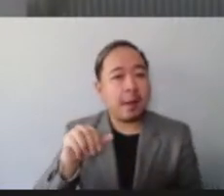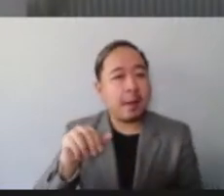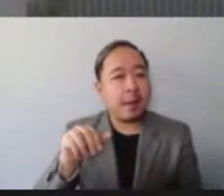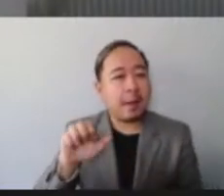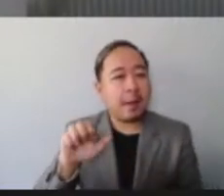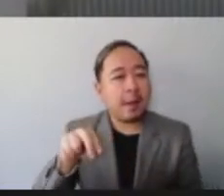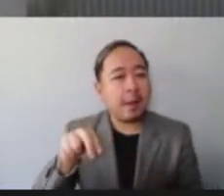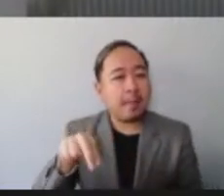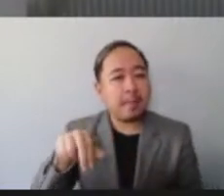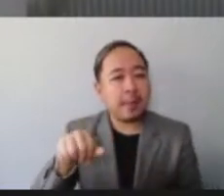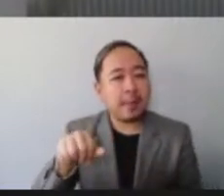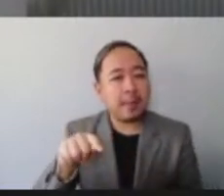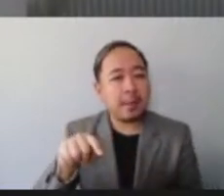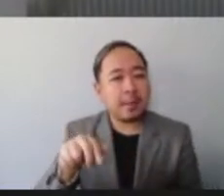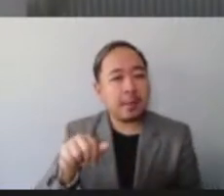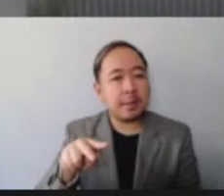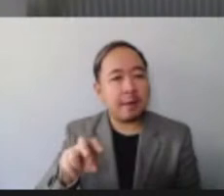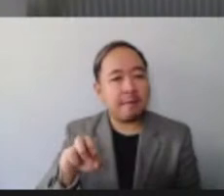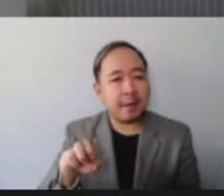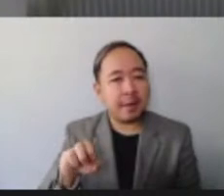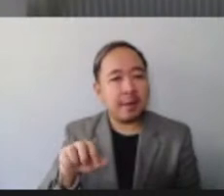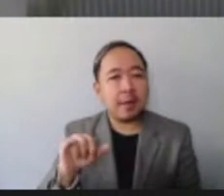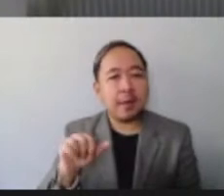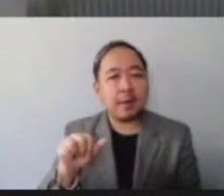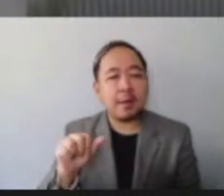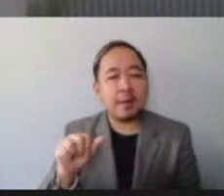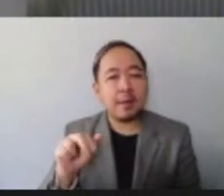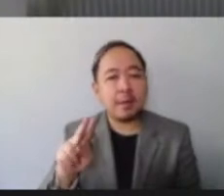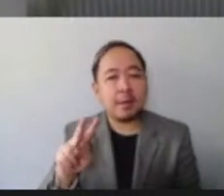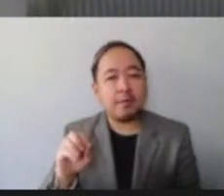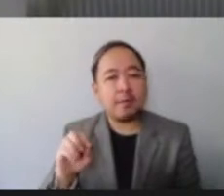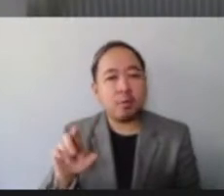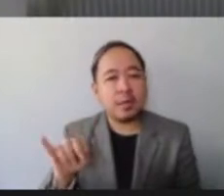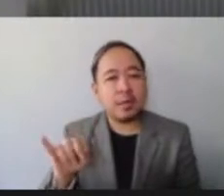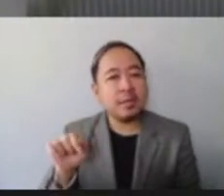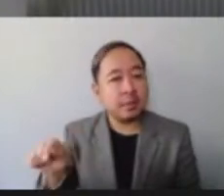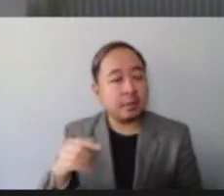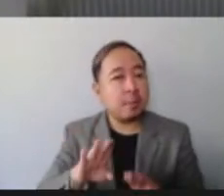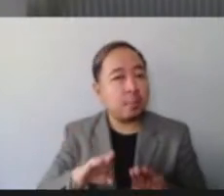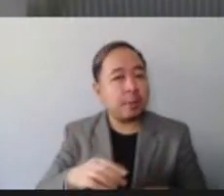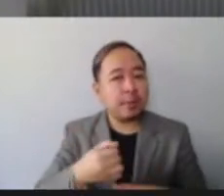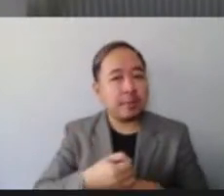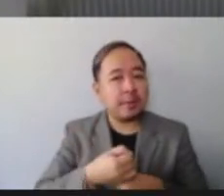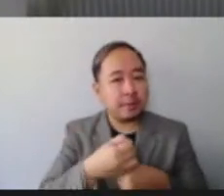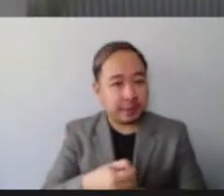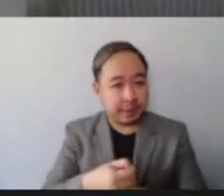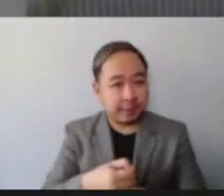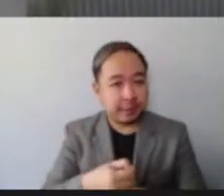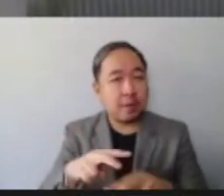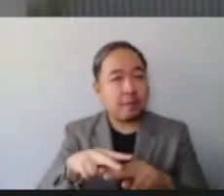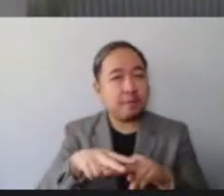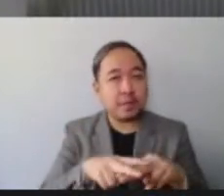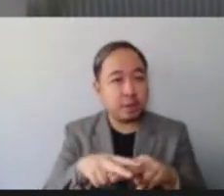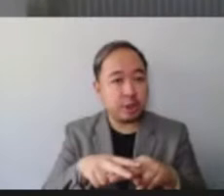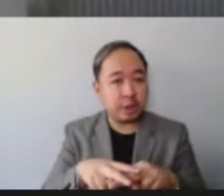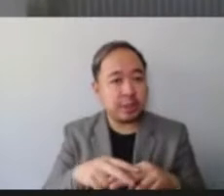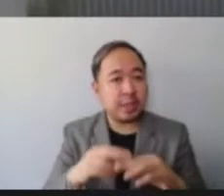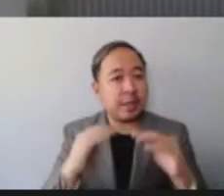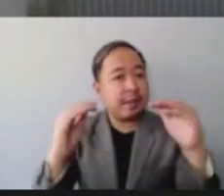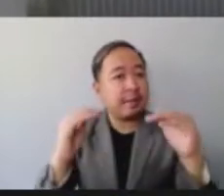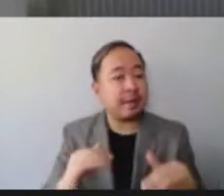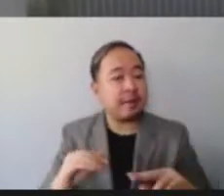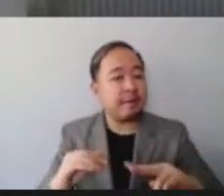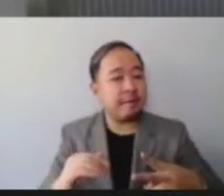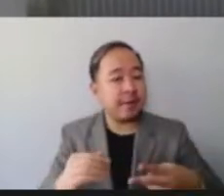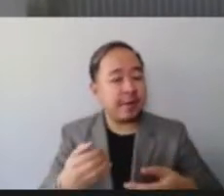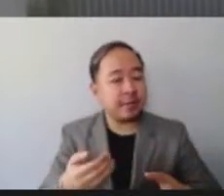representative of PG to eska and as a vice chair Ms Huda Ali Sharif permanent representative of the